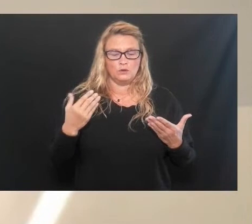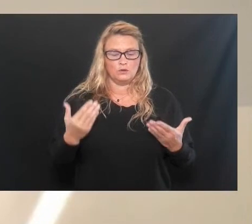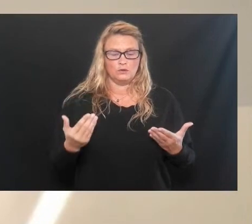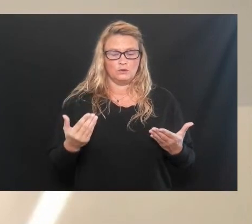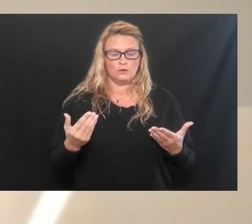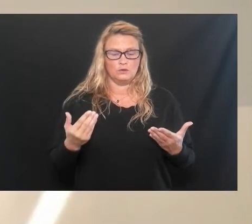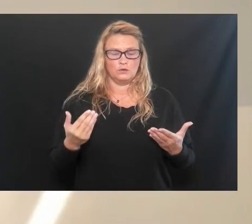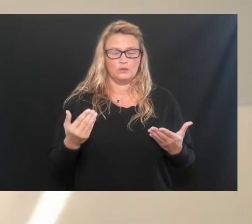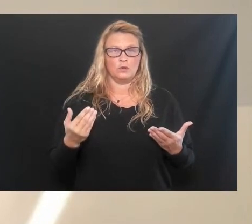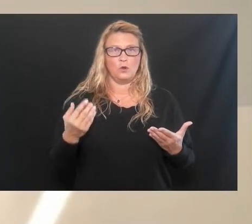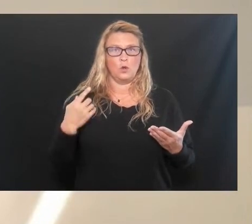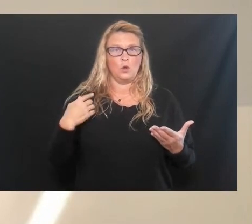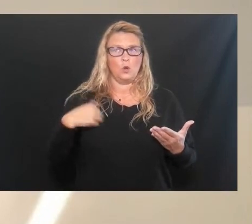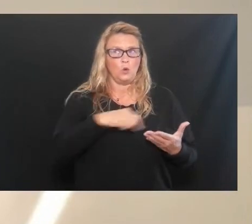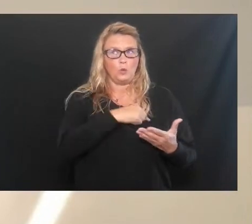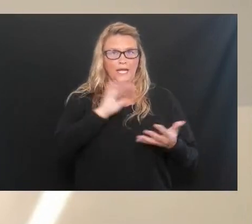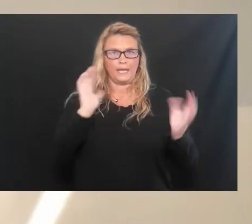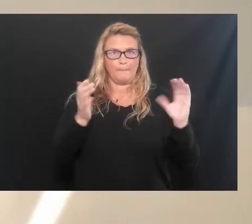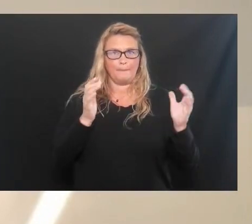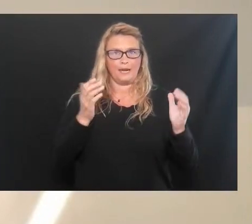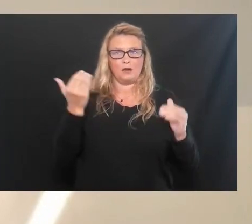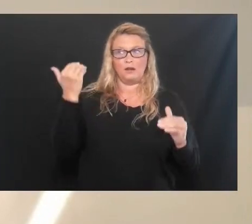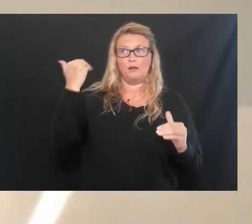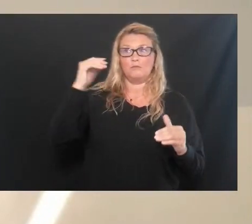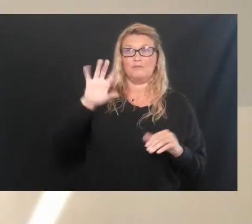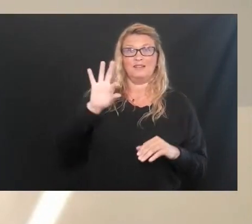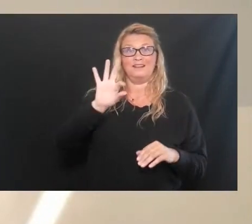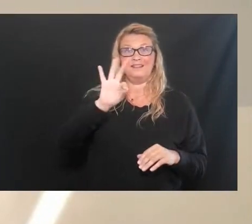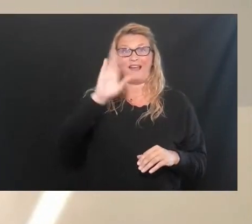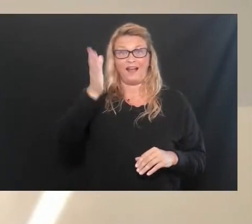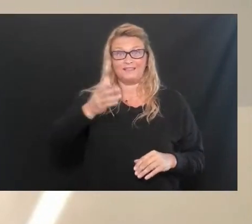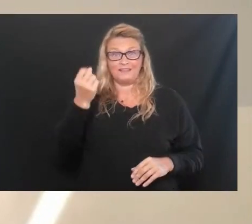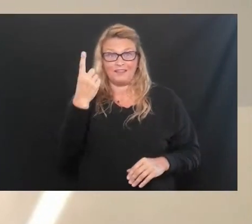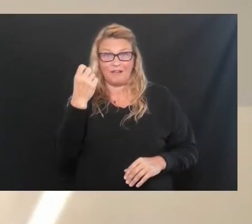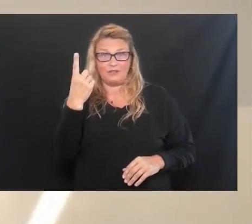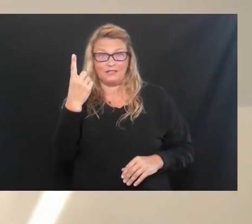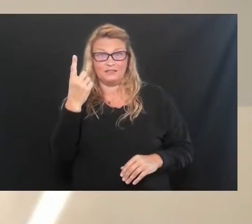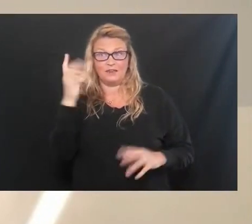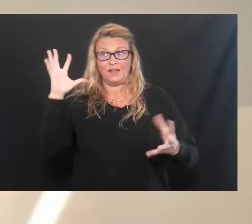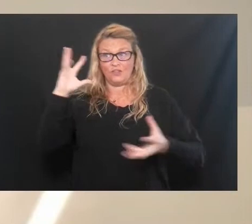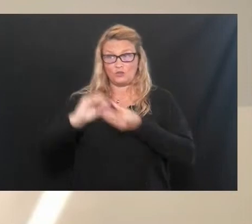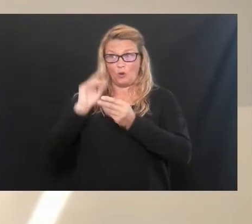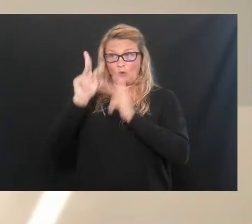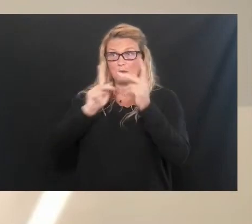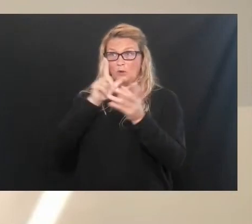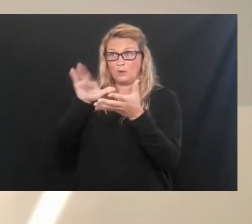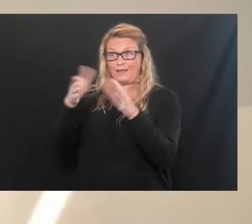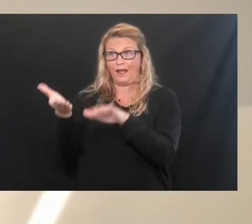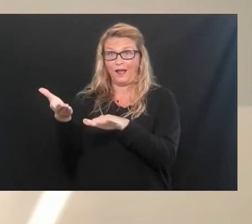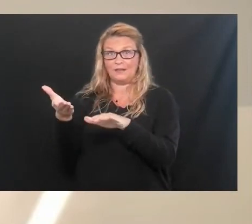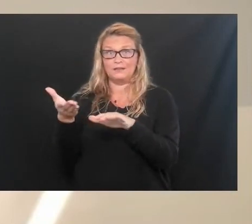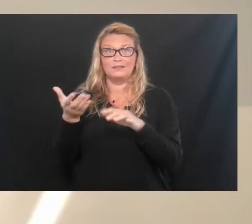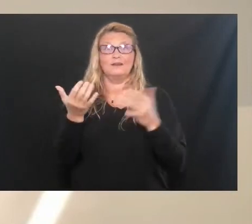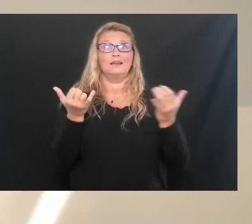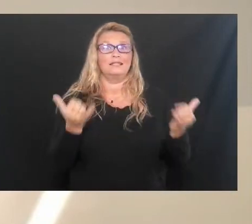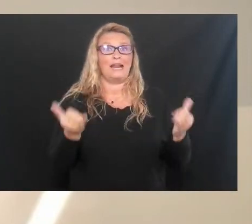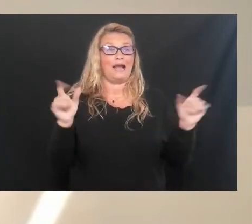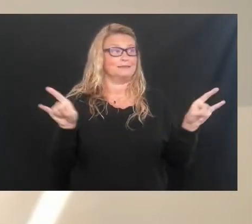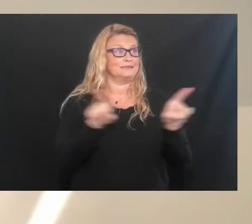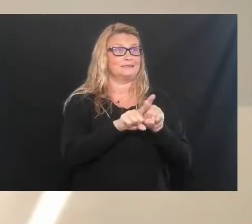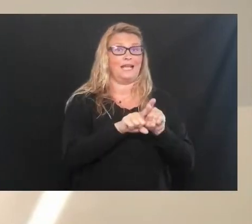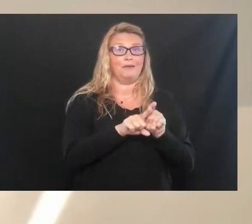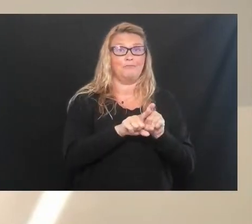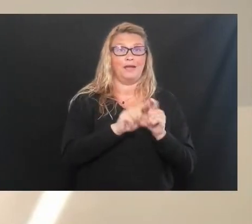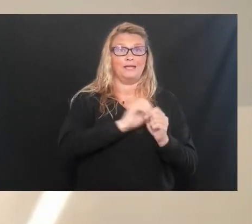the World Trade Center site in 9/11. I remember meeting with the governor early on in this